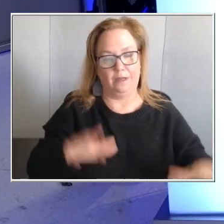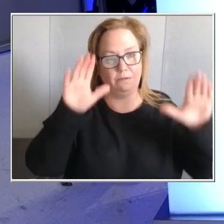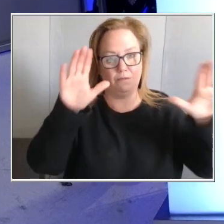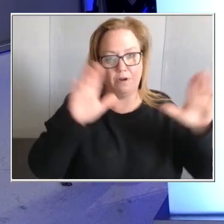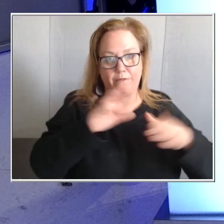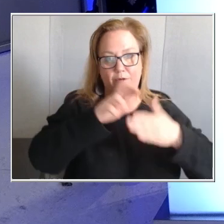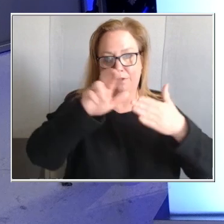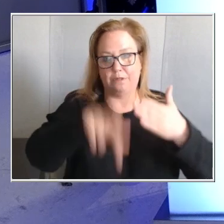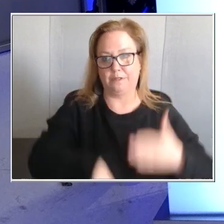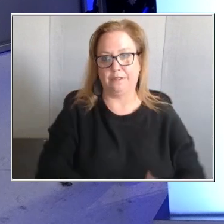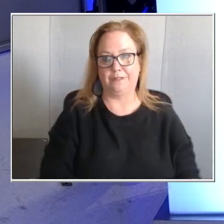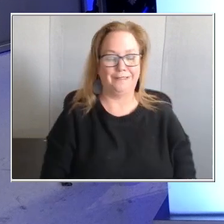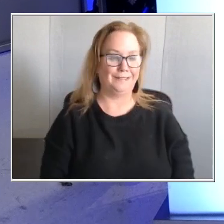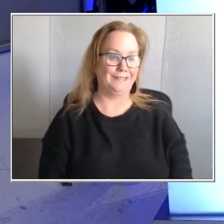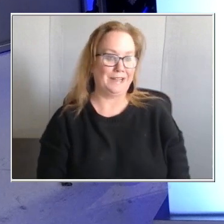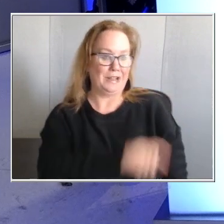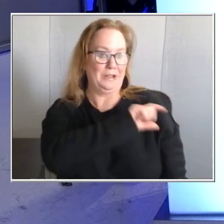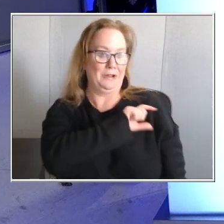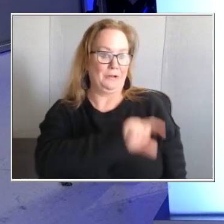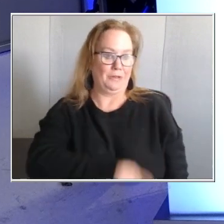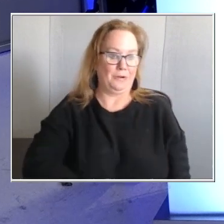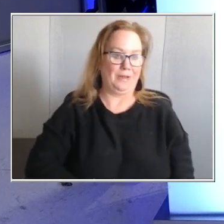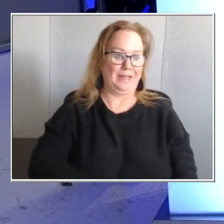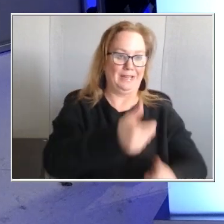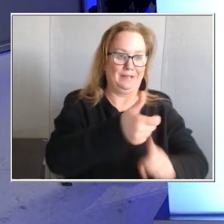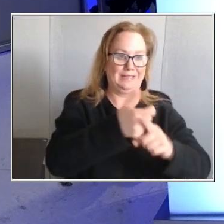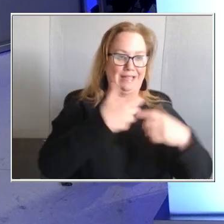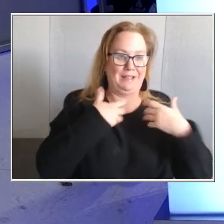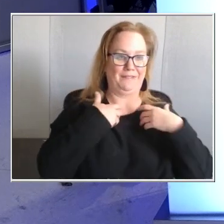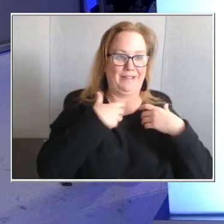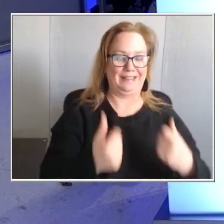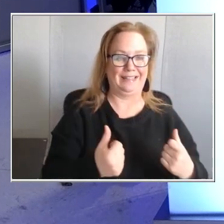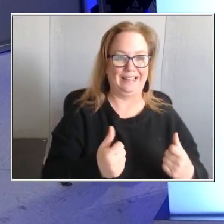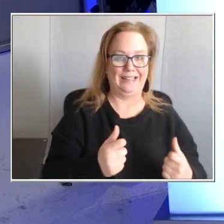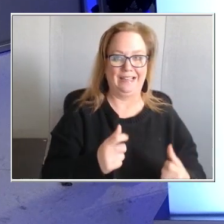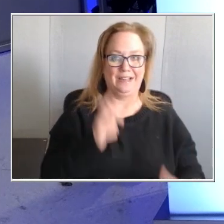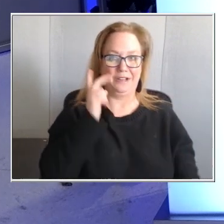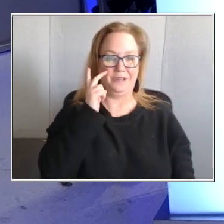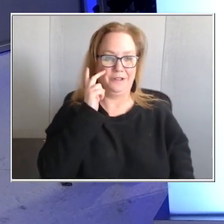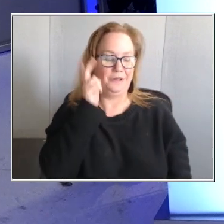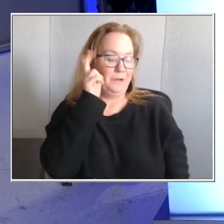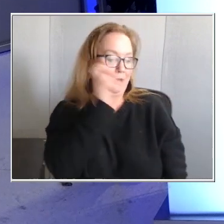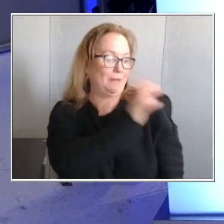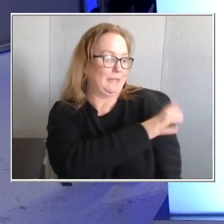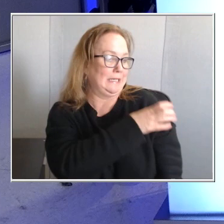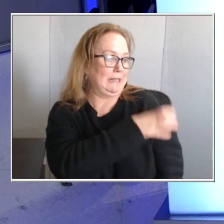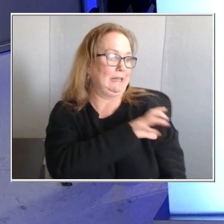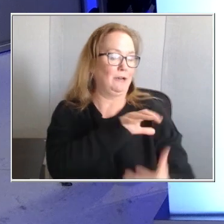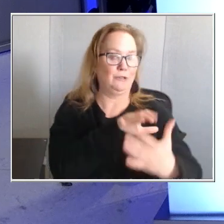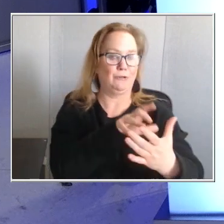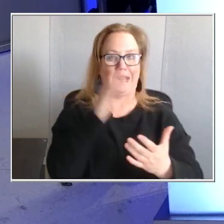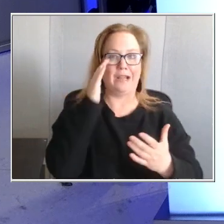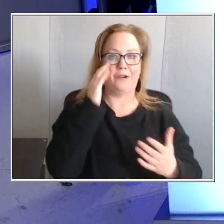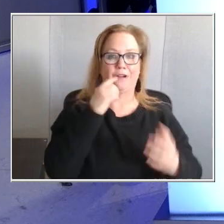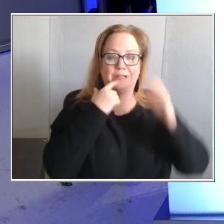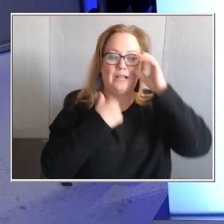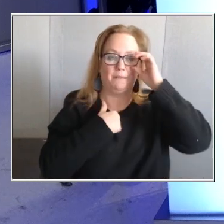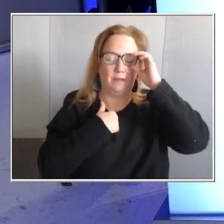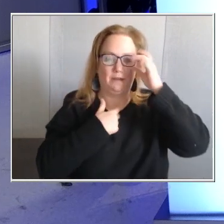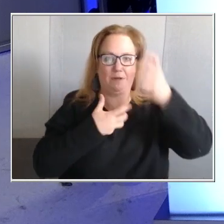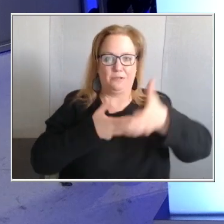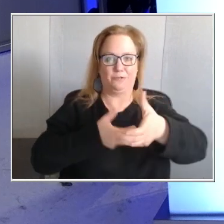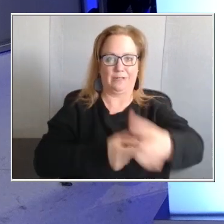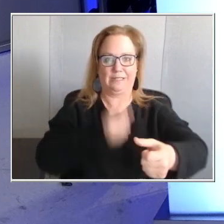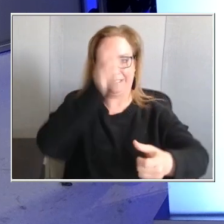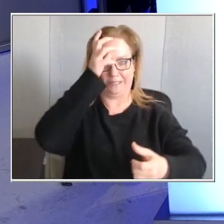you're the queen of self-healing, and you hear about this clinical trial, and I know what you're going to tell me about how much you trust this man